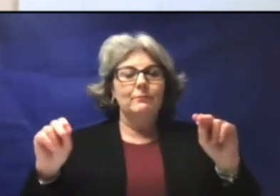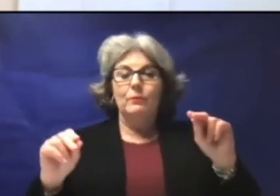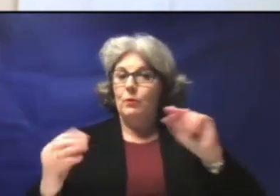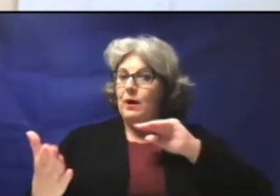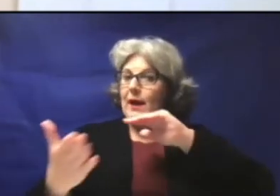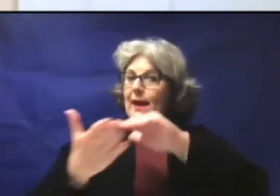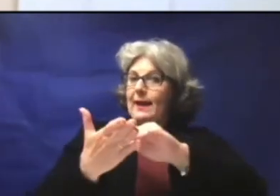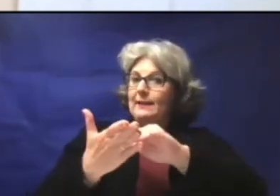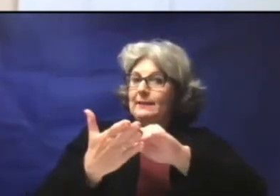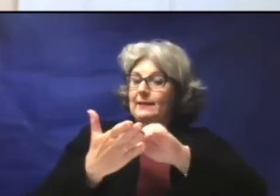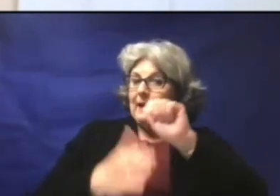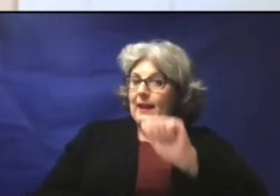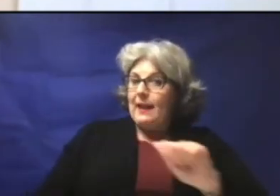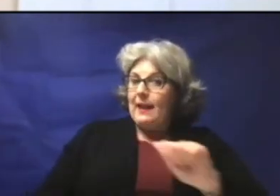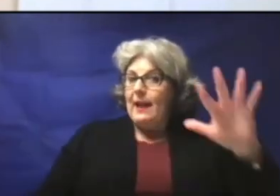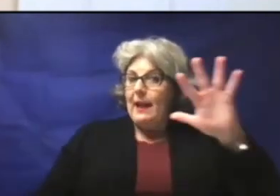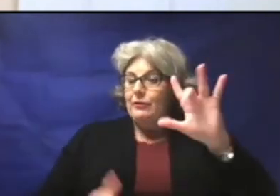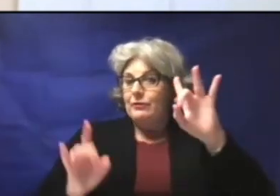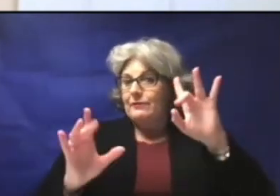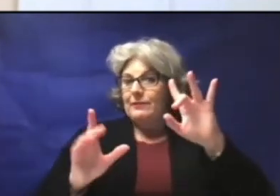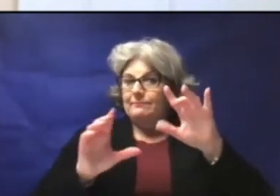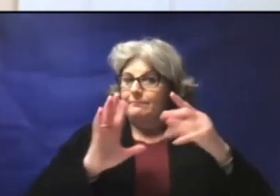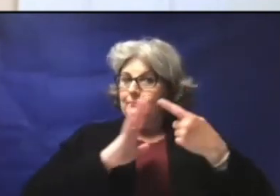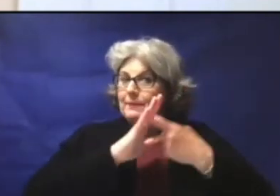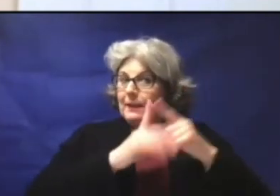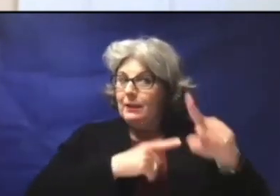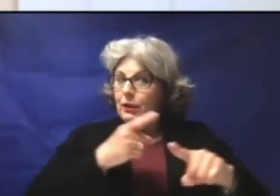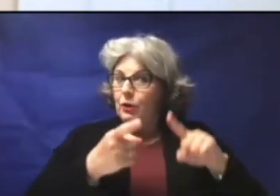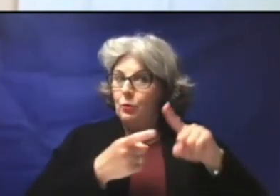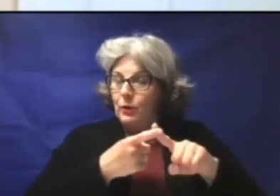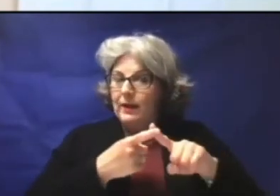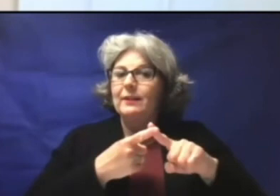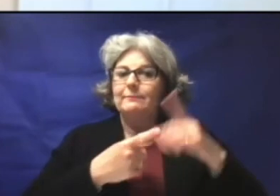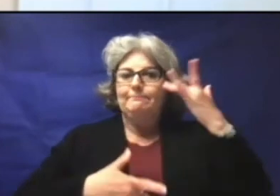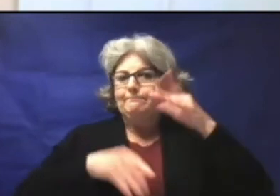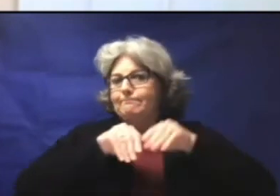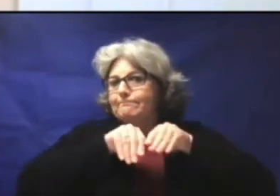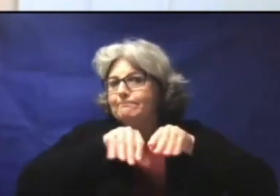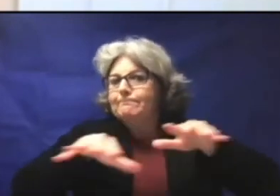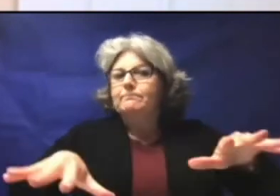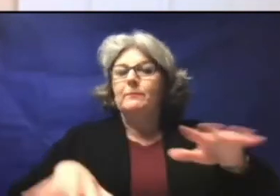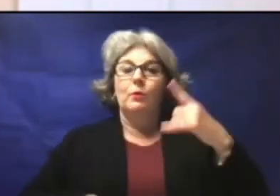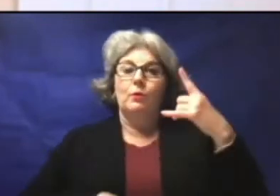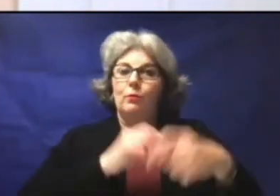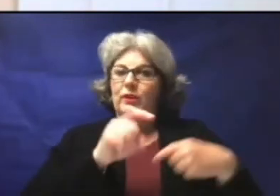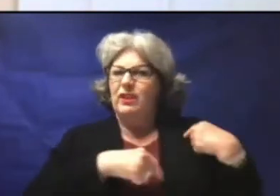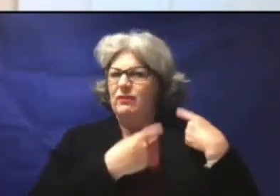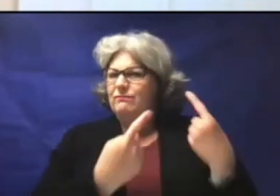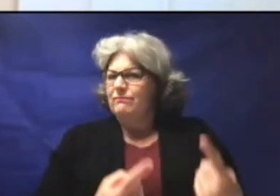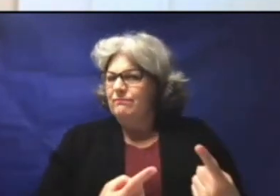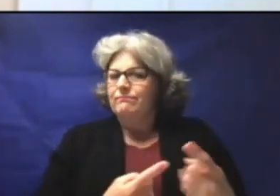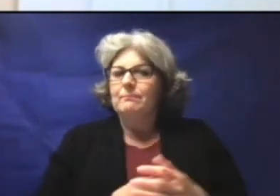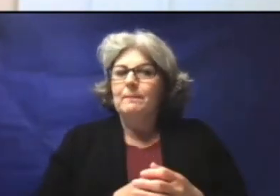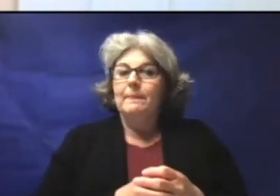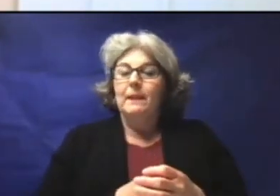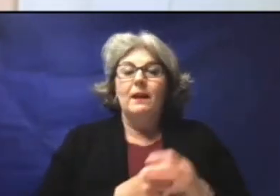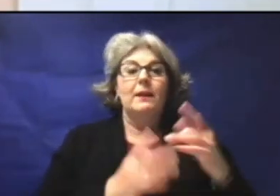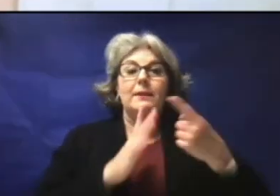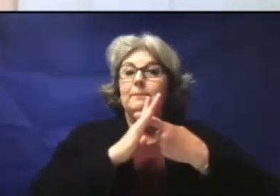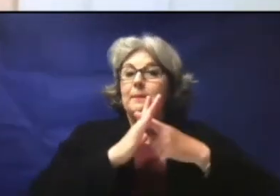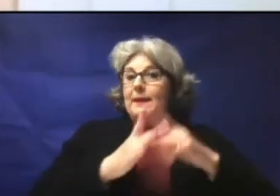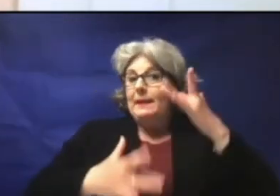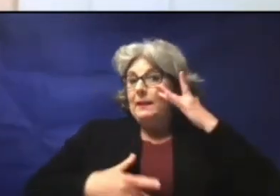anti-Asian violence has been on the rise since the start of the coronavirus pandemic over a year ago. Since the start